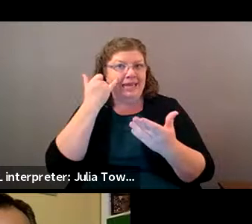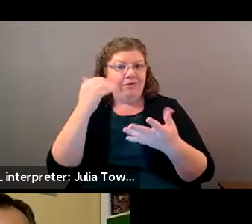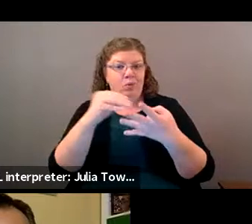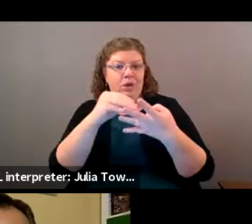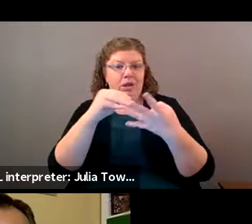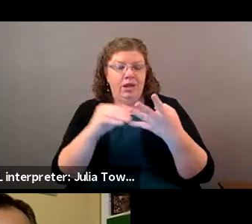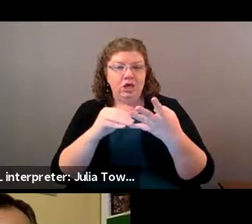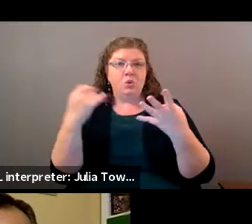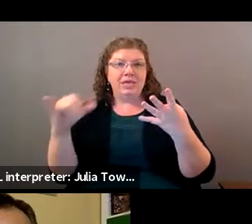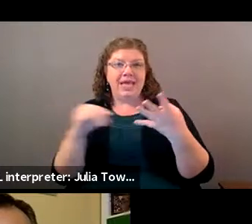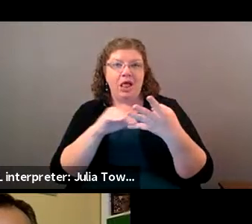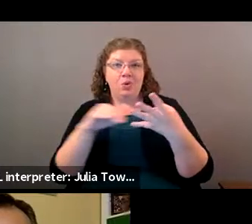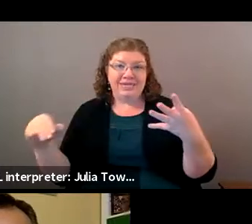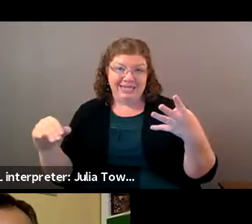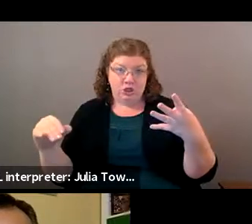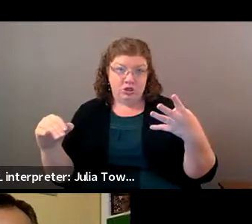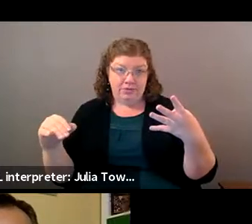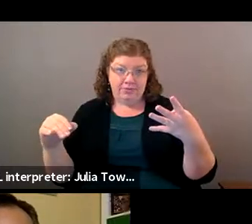the yellow tier.